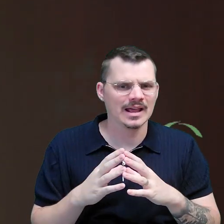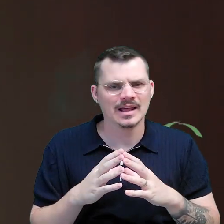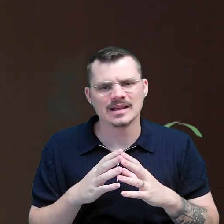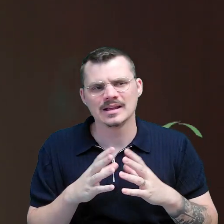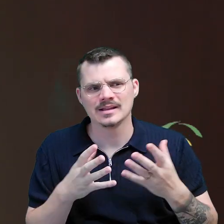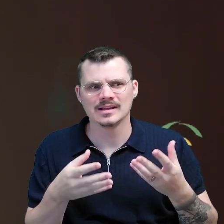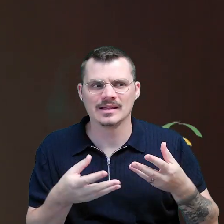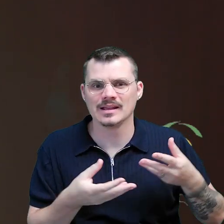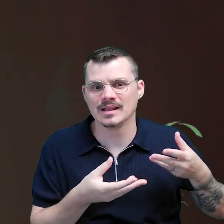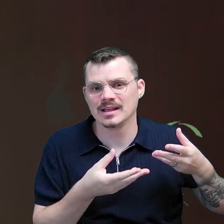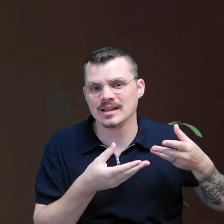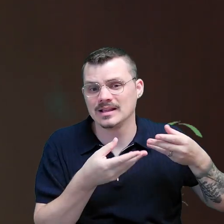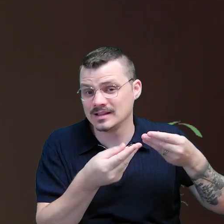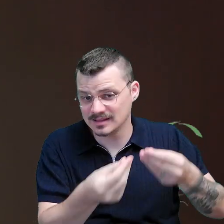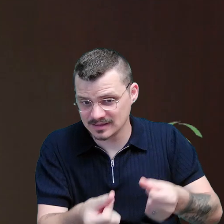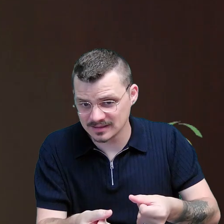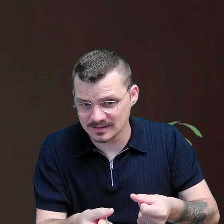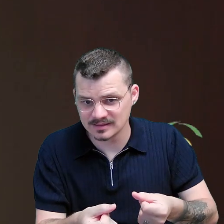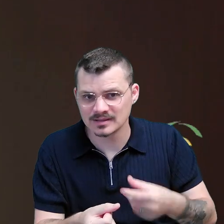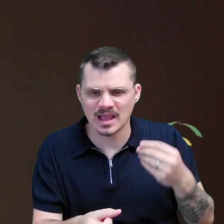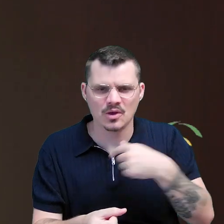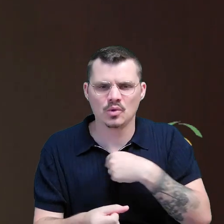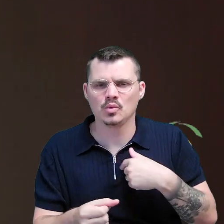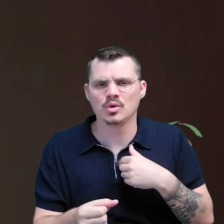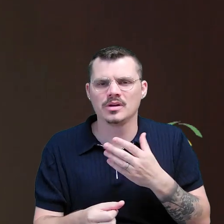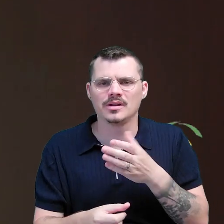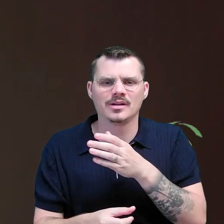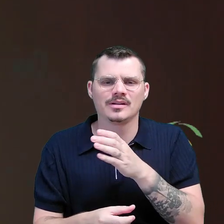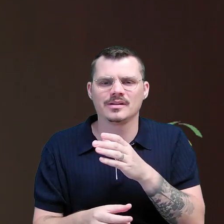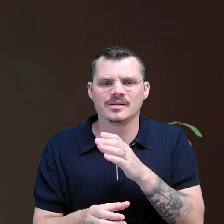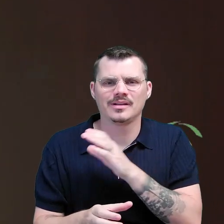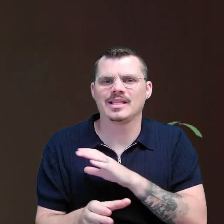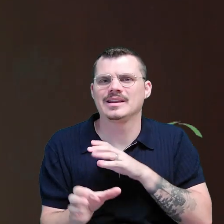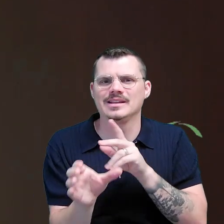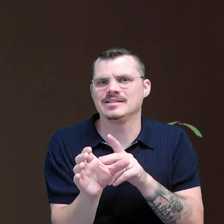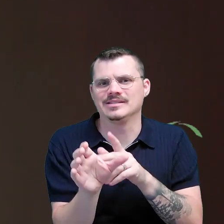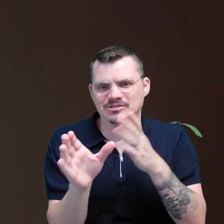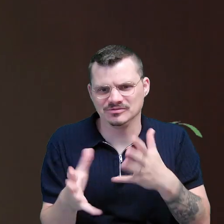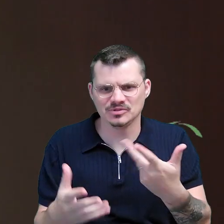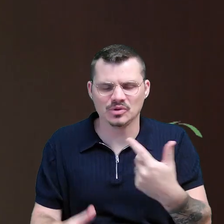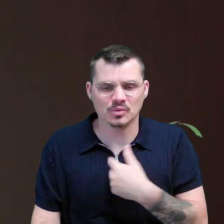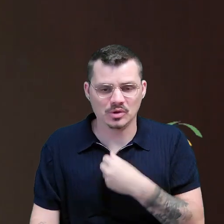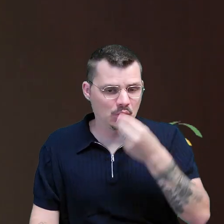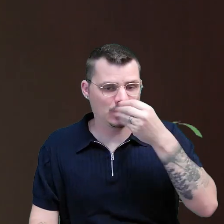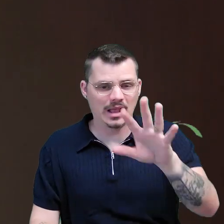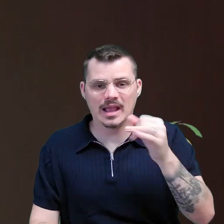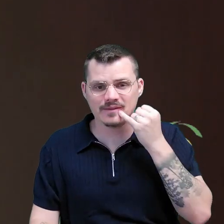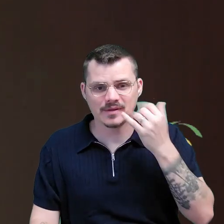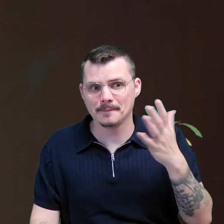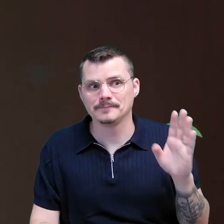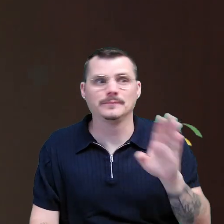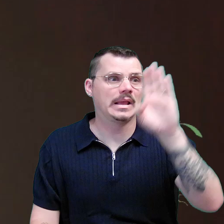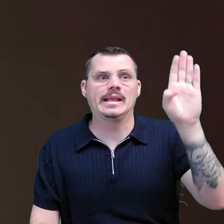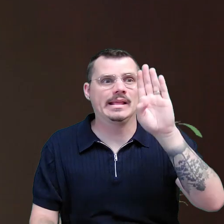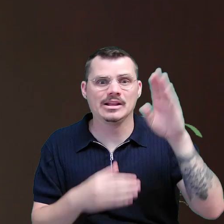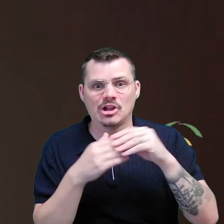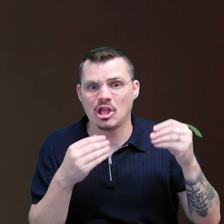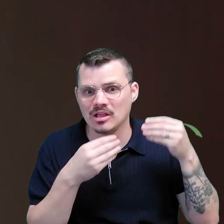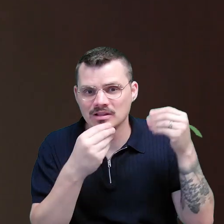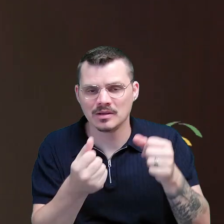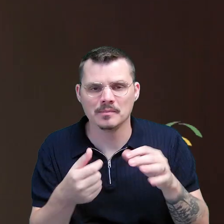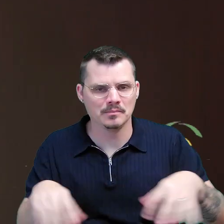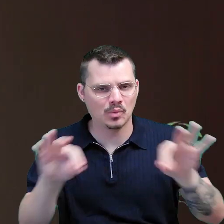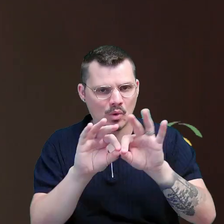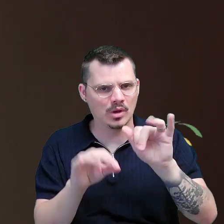very spendy, which, we're clinicians. I don't care how much it costs. If it's $1 bajillion, that's great, as long as